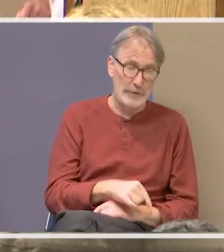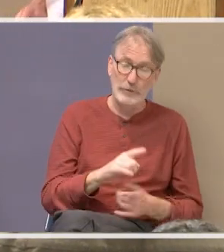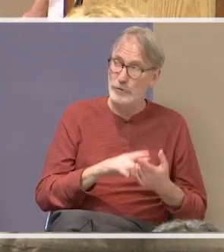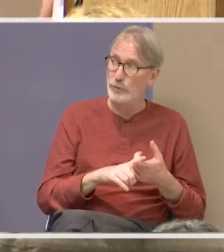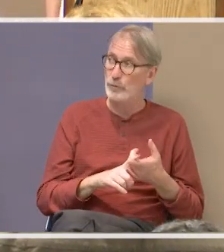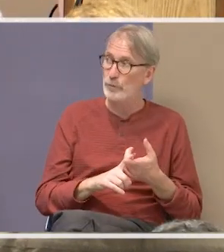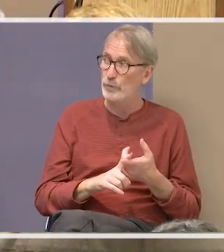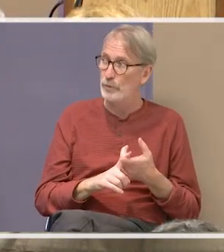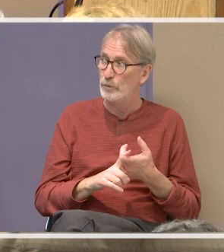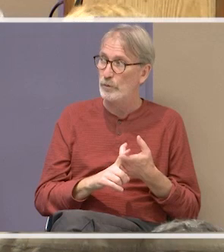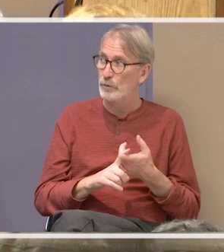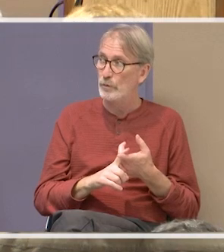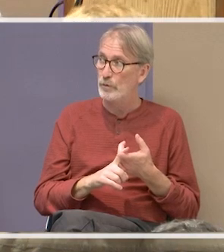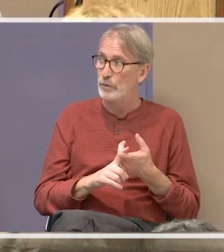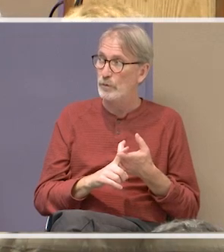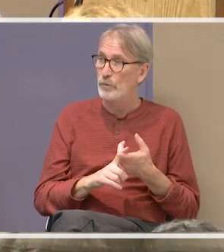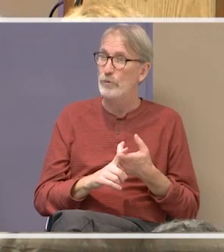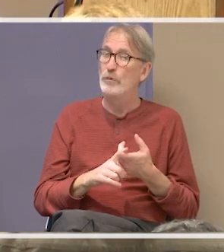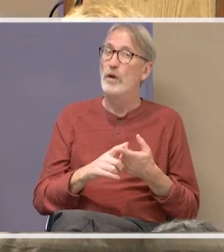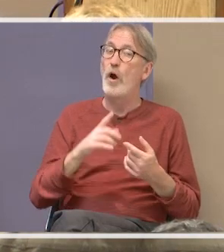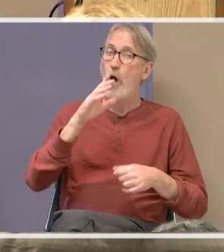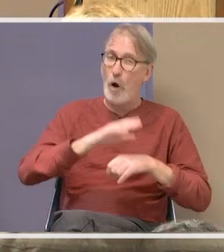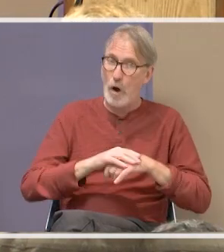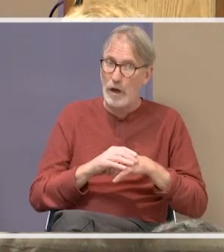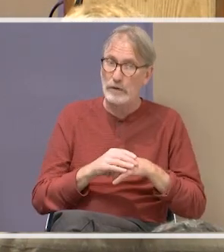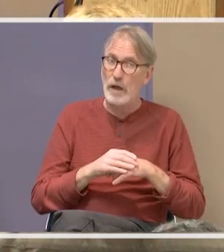the bike track,